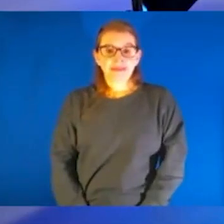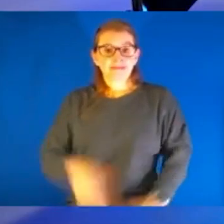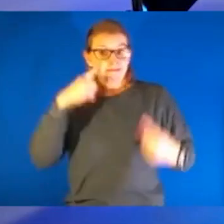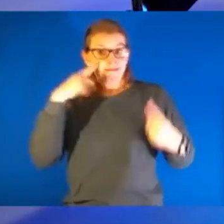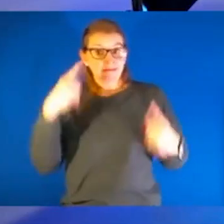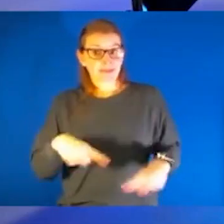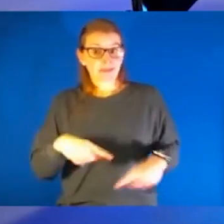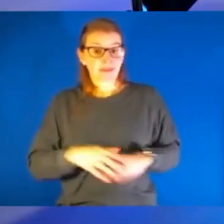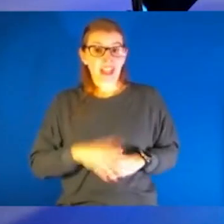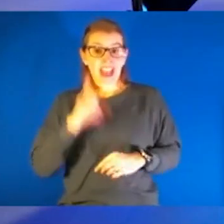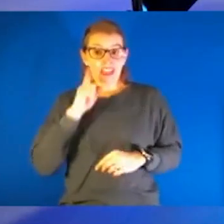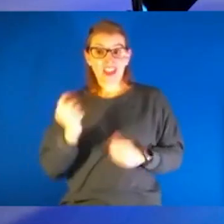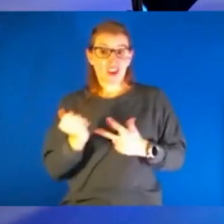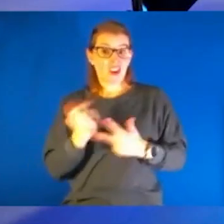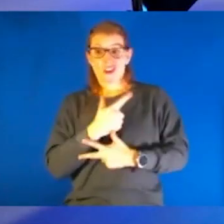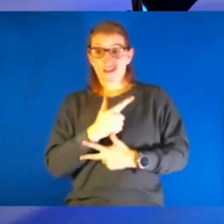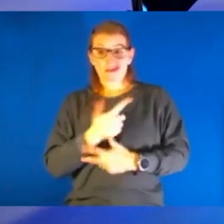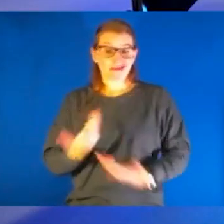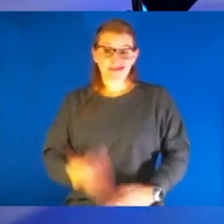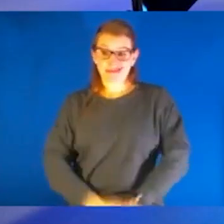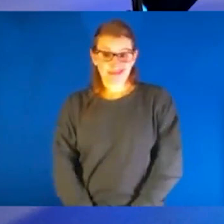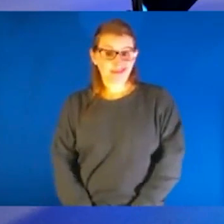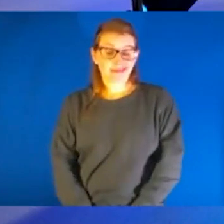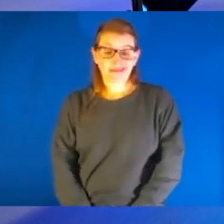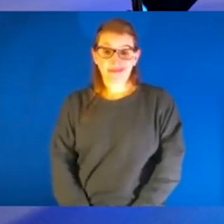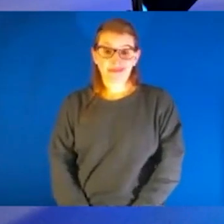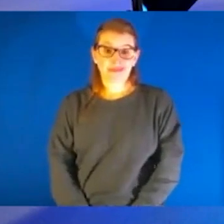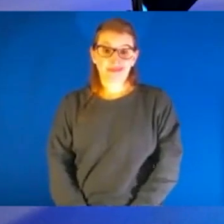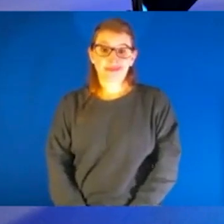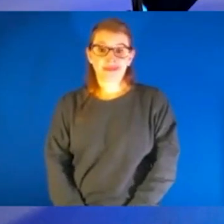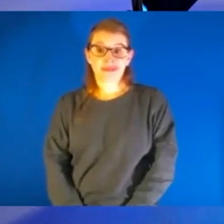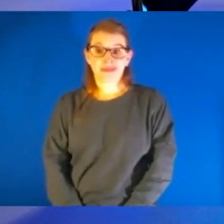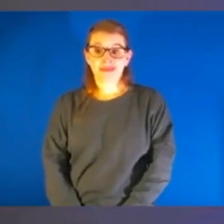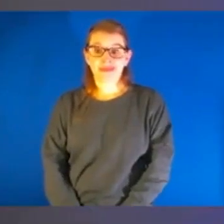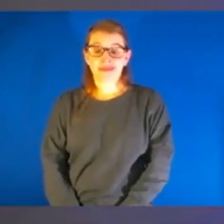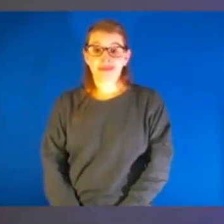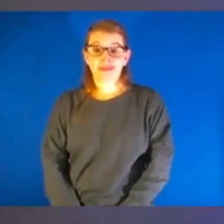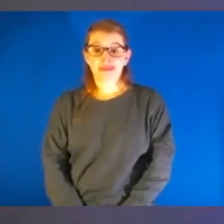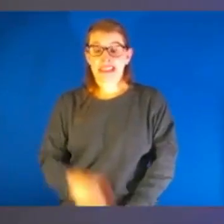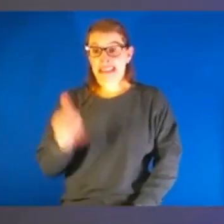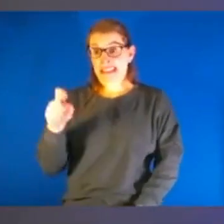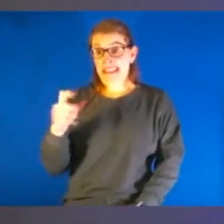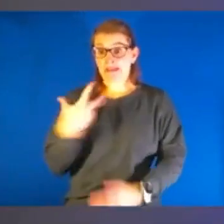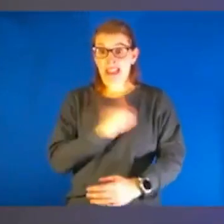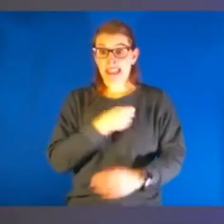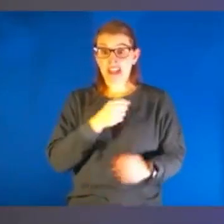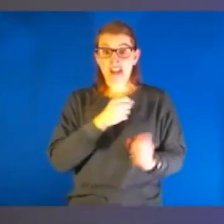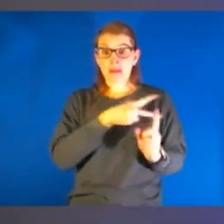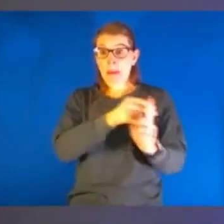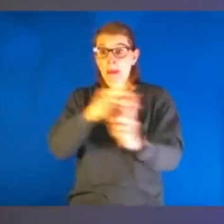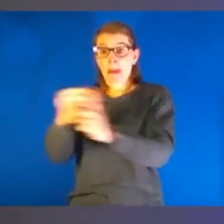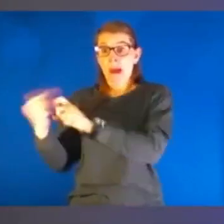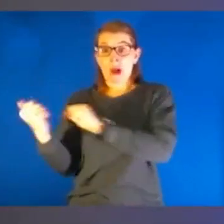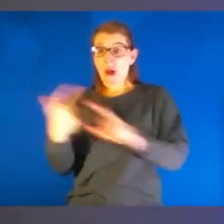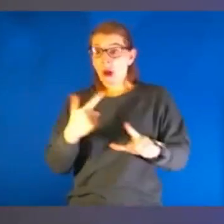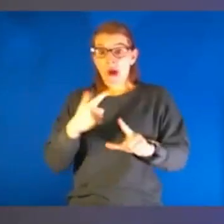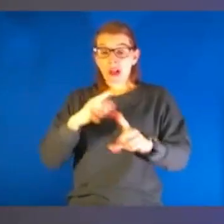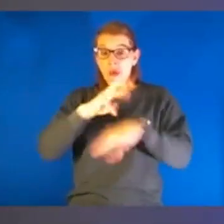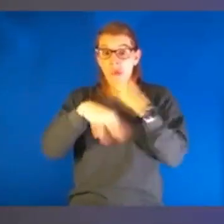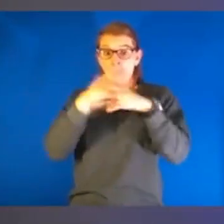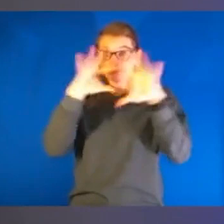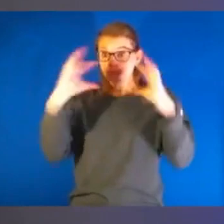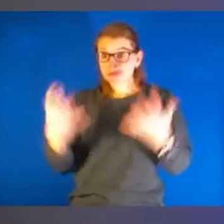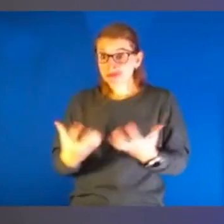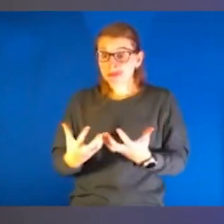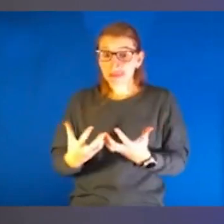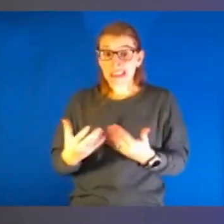of the above. But to say we need to vaccinate everybody in the world is easy